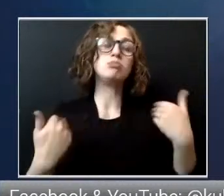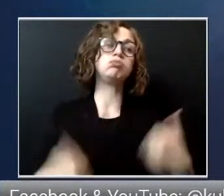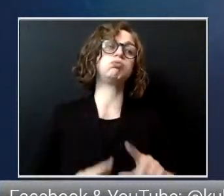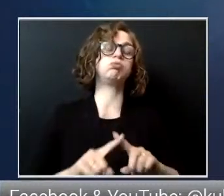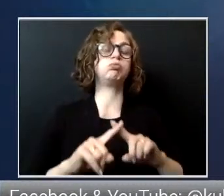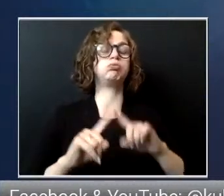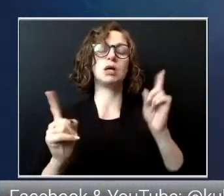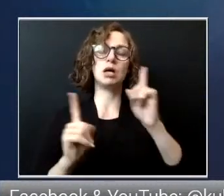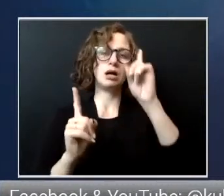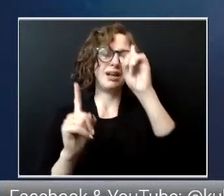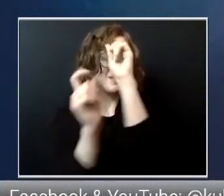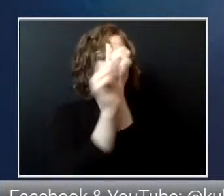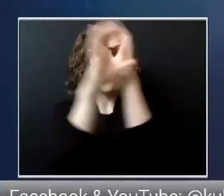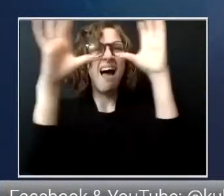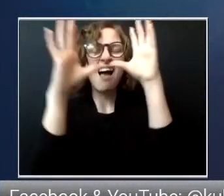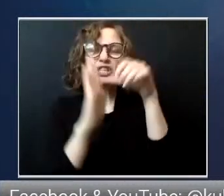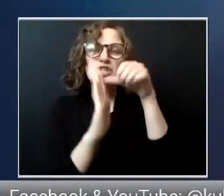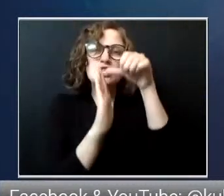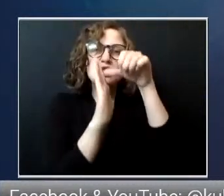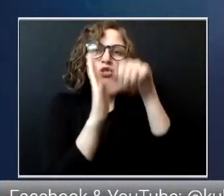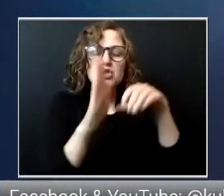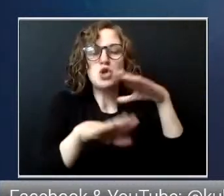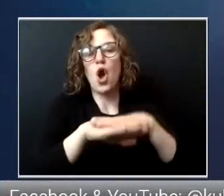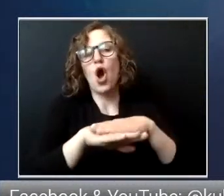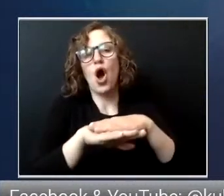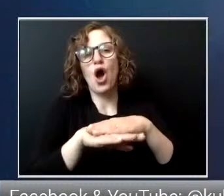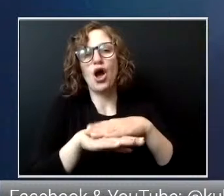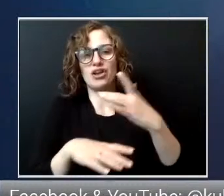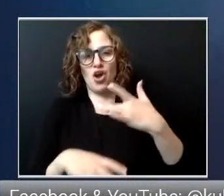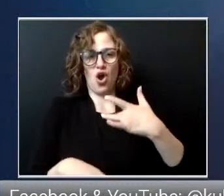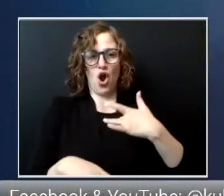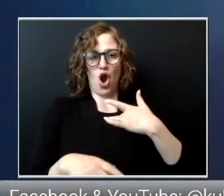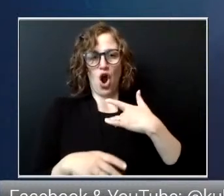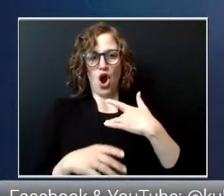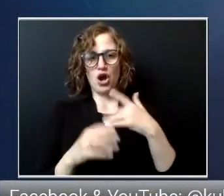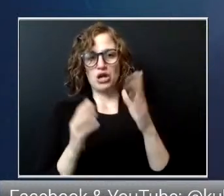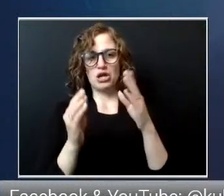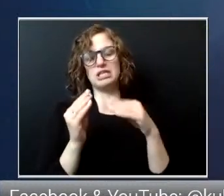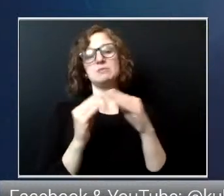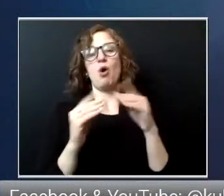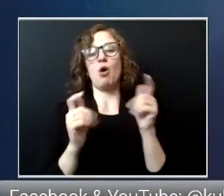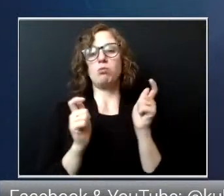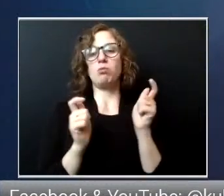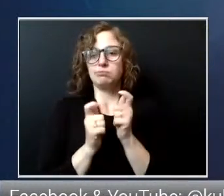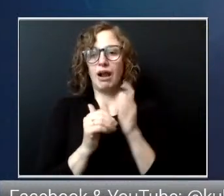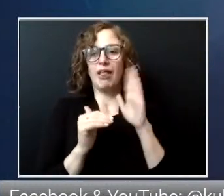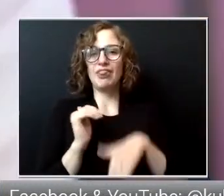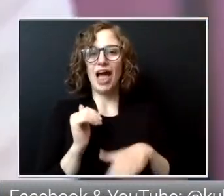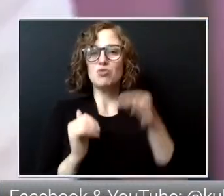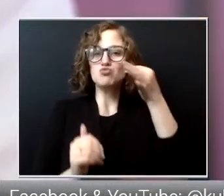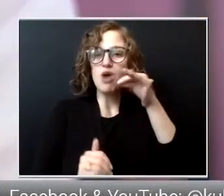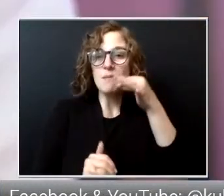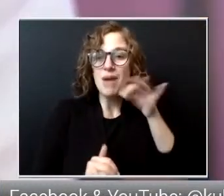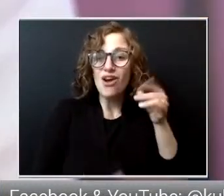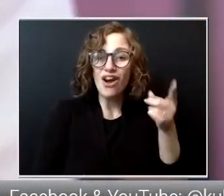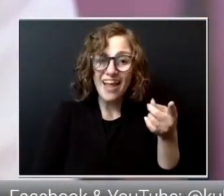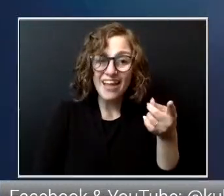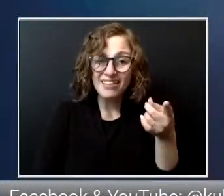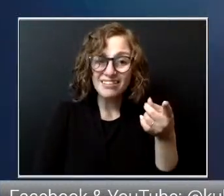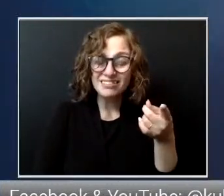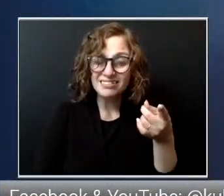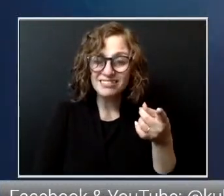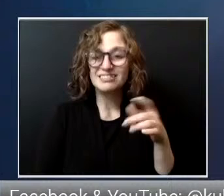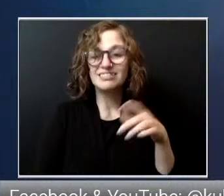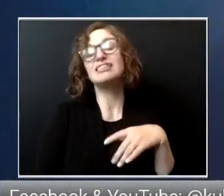that's smaller than a strawberry. Yep, we brought in some produce today. The heart smaller than a strawberry. Allie Cook